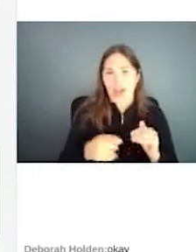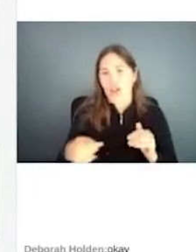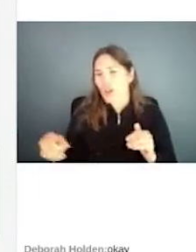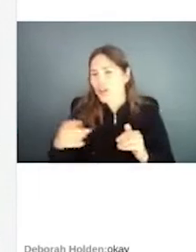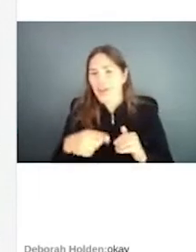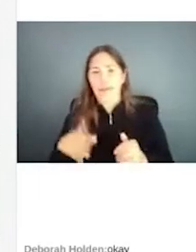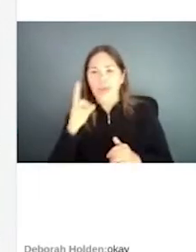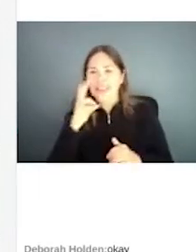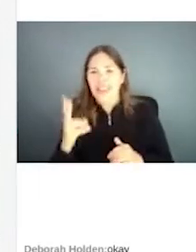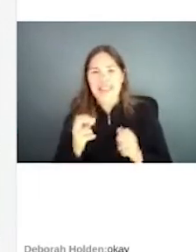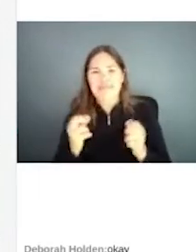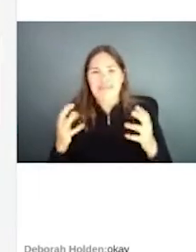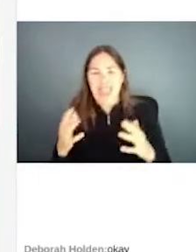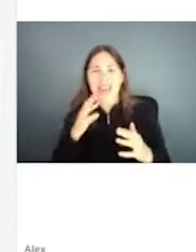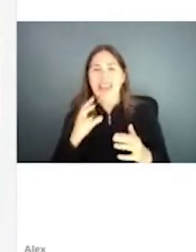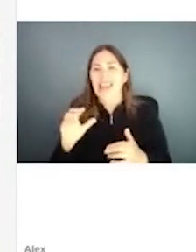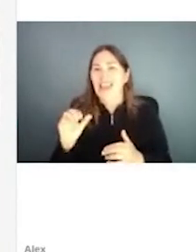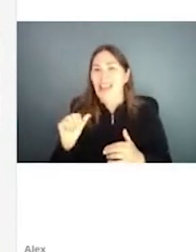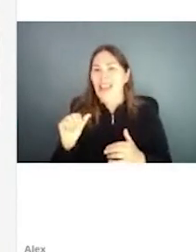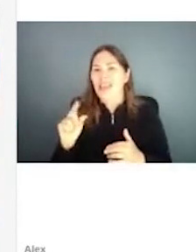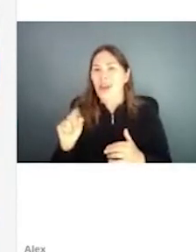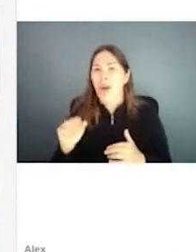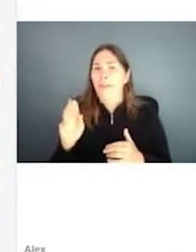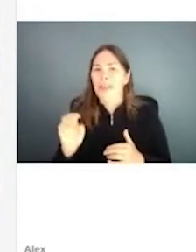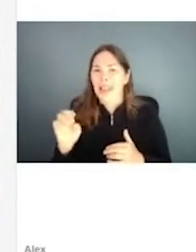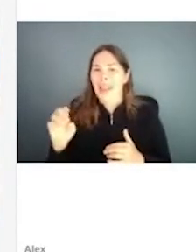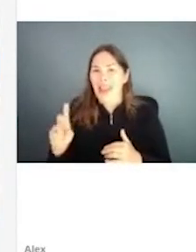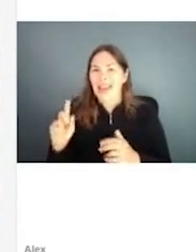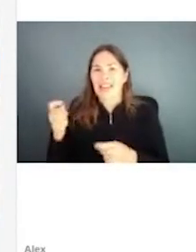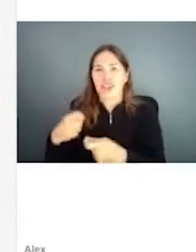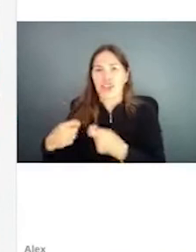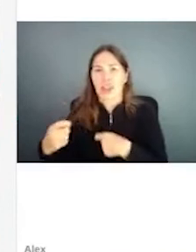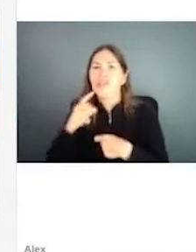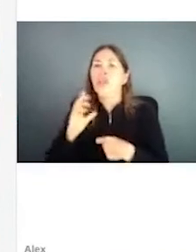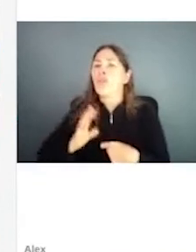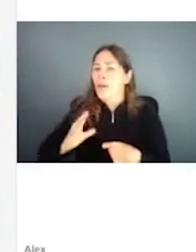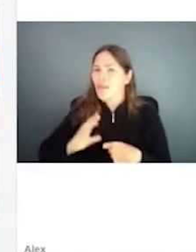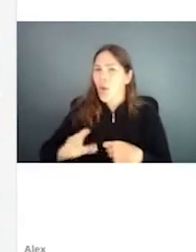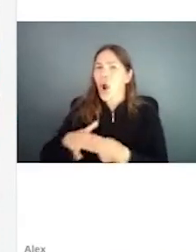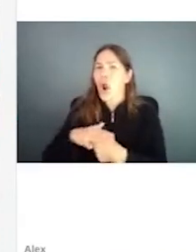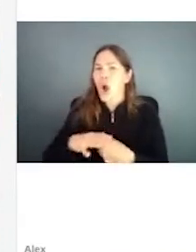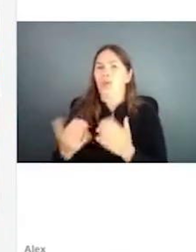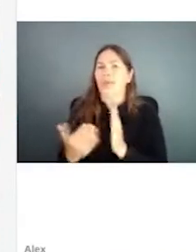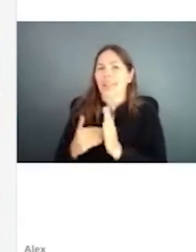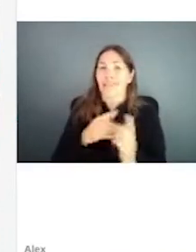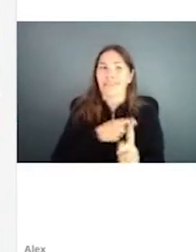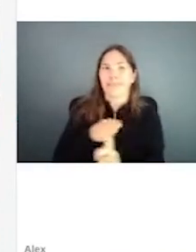So the Adobe Ed Exchange was a location that was frequently pointed